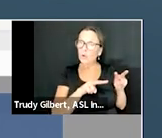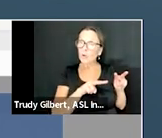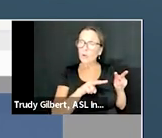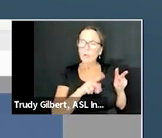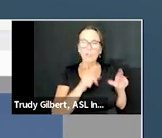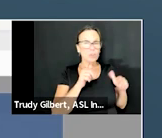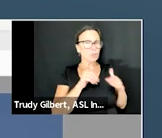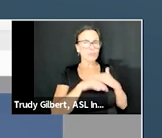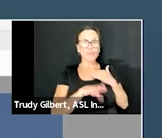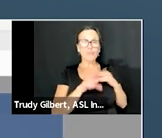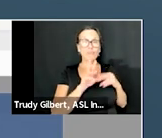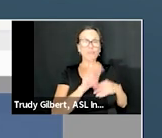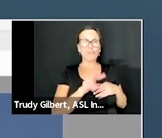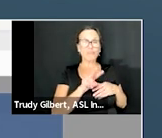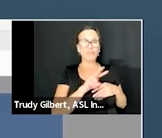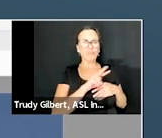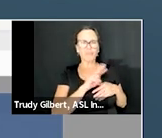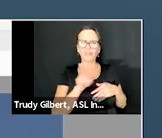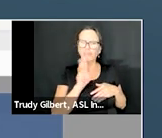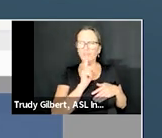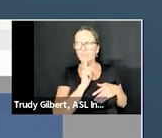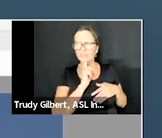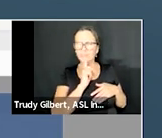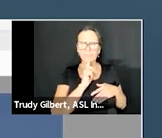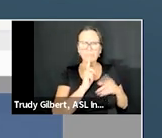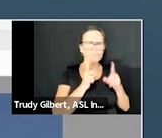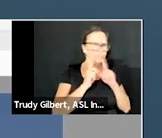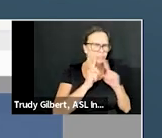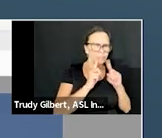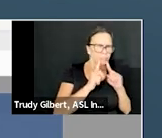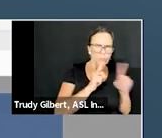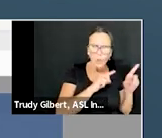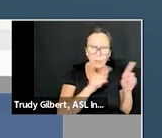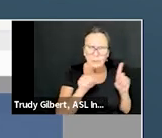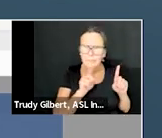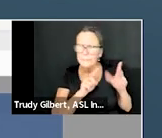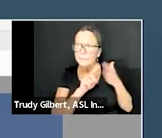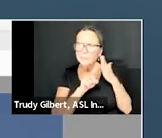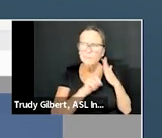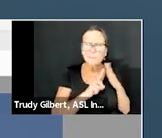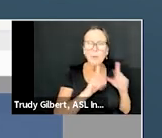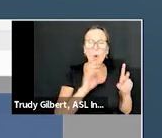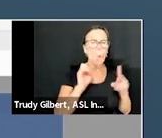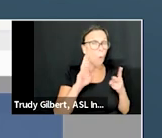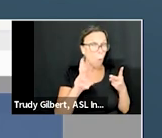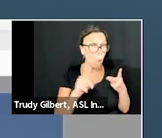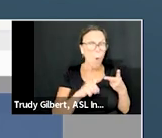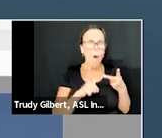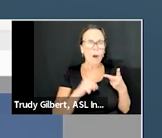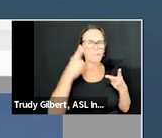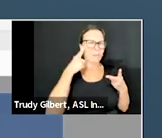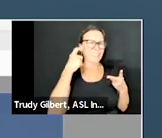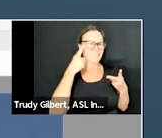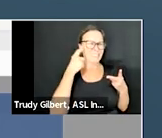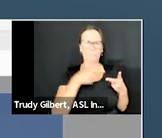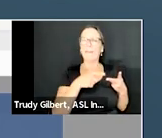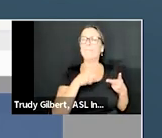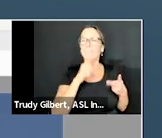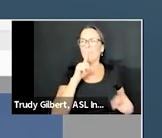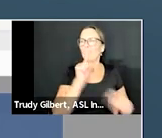in and sort of look around, talk to people, or if we suspect that there is abuse and